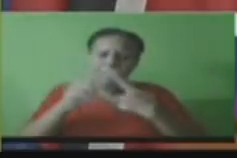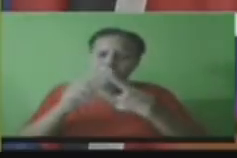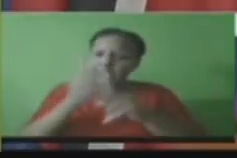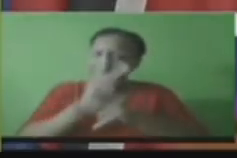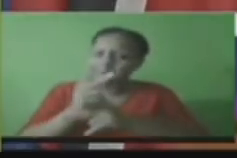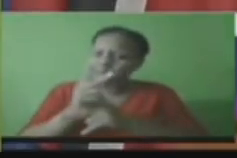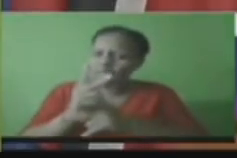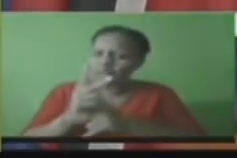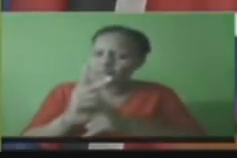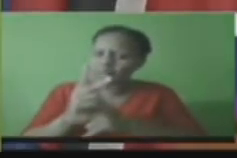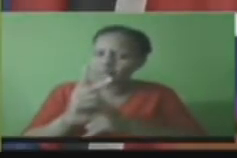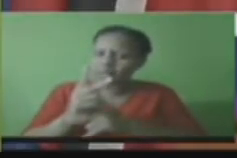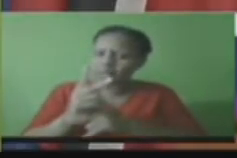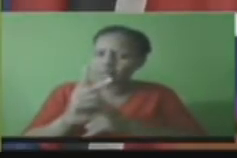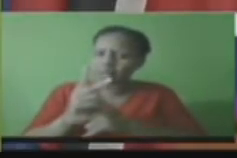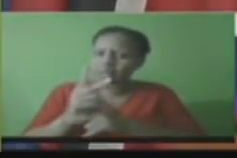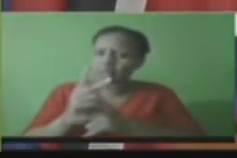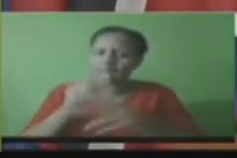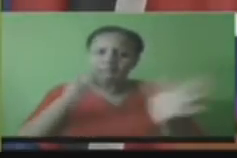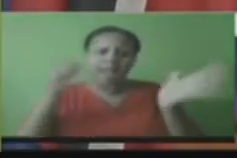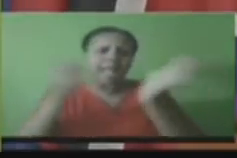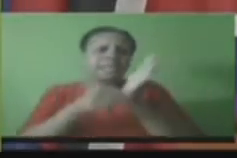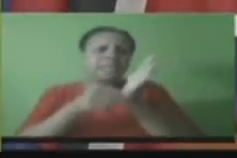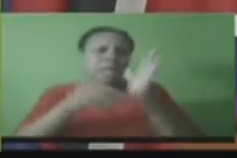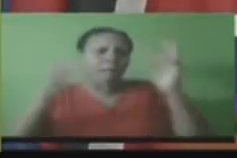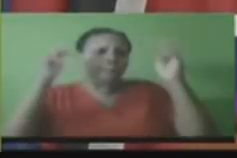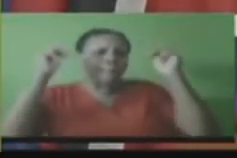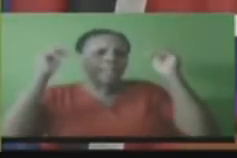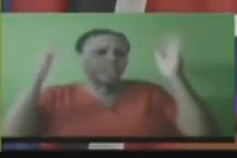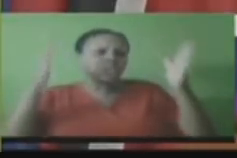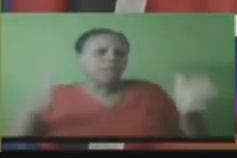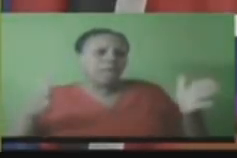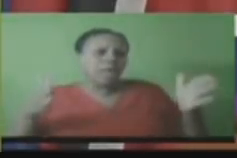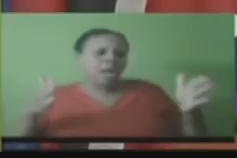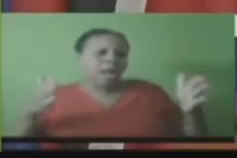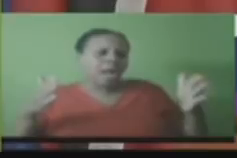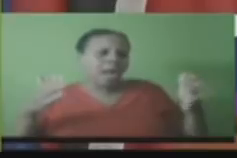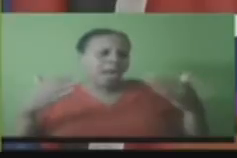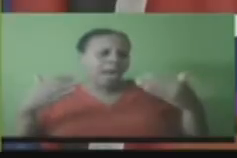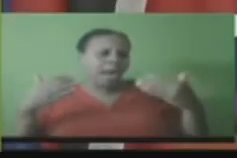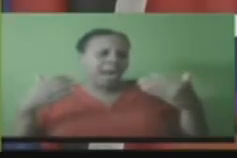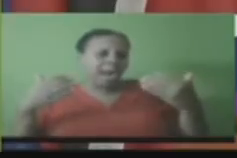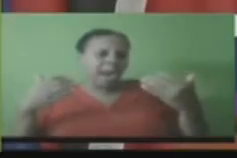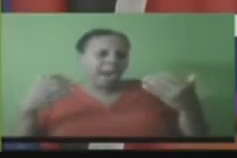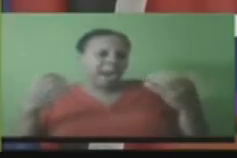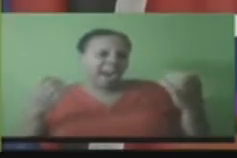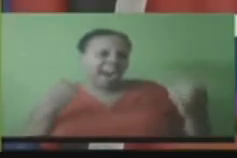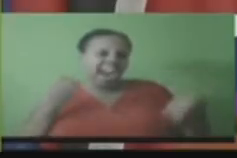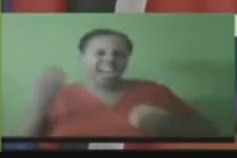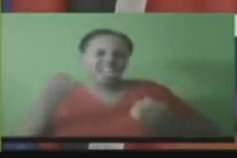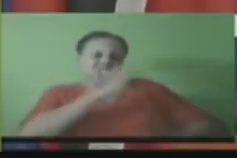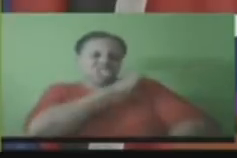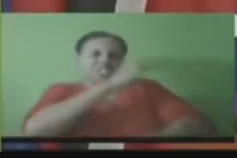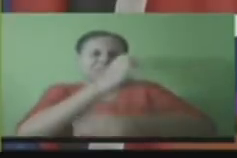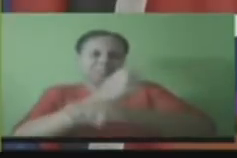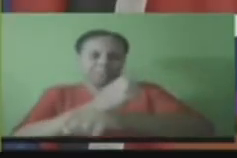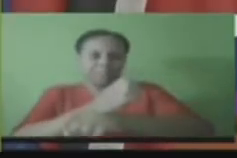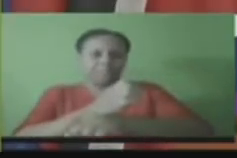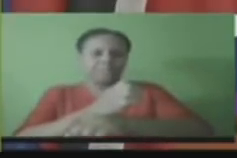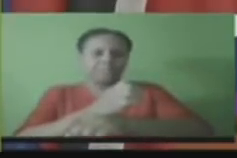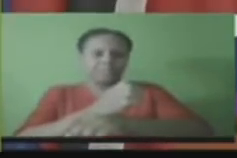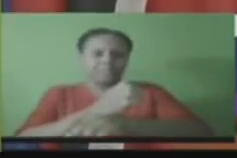of the Ministry of Energy and Energy Industries, and that's the statement at this stage. The energy sector is a very sensitive one. We're in a